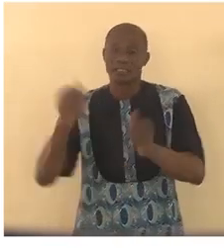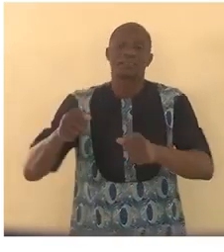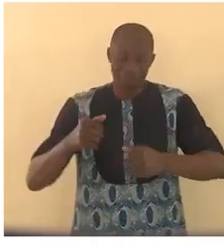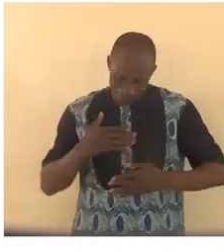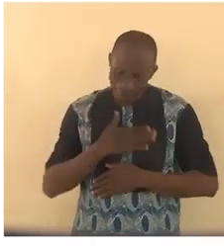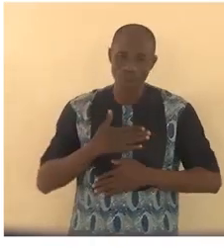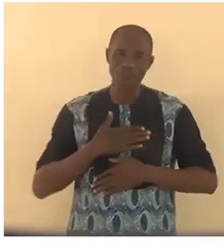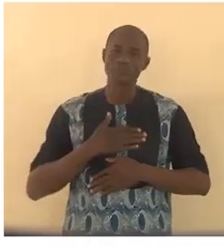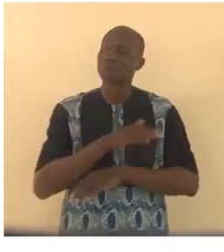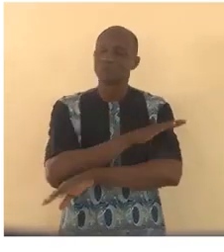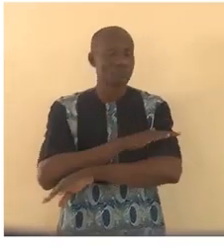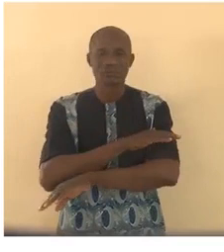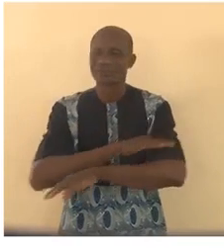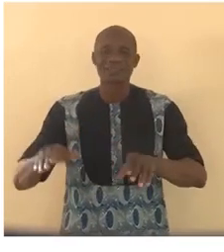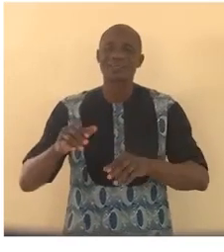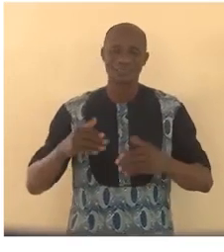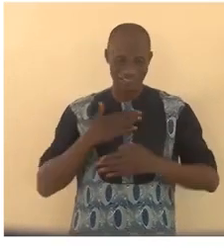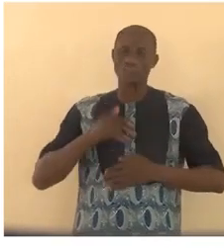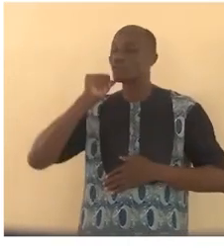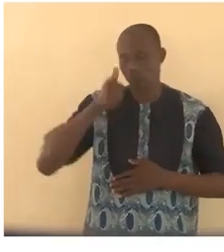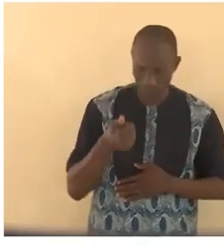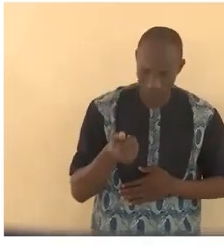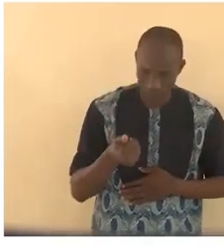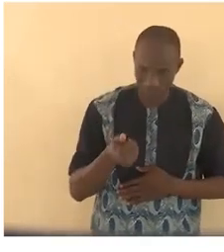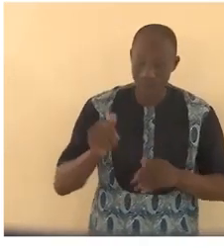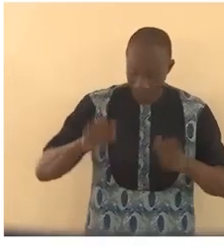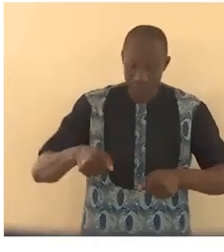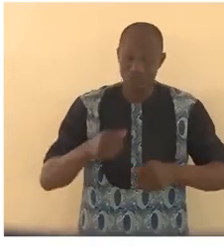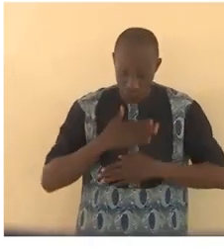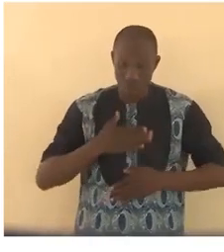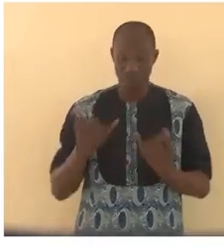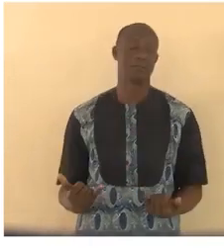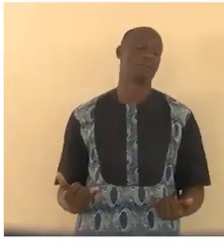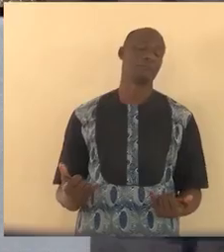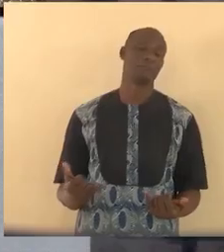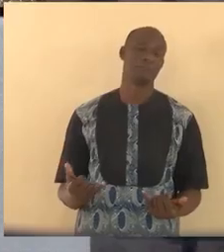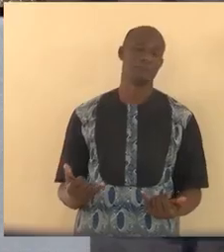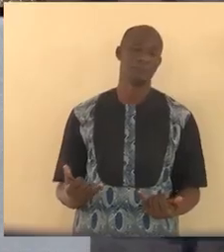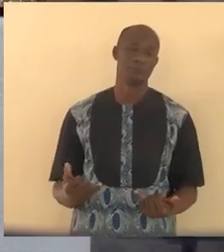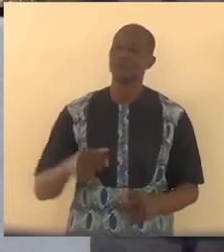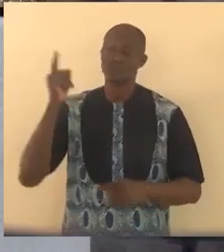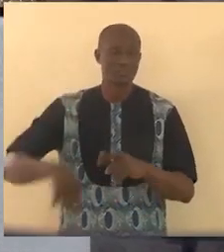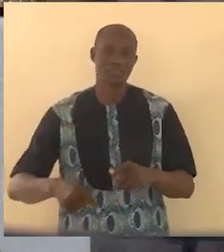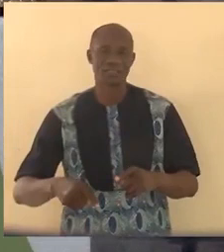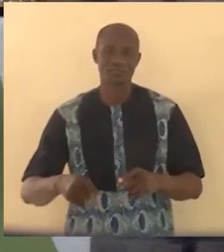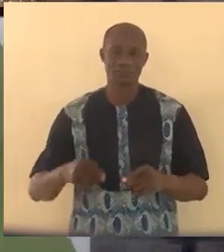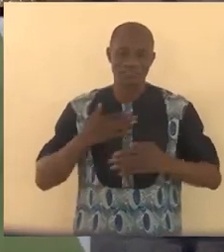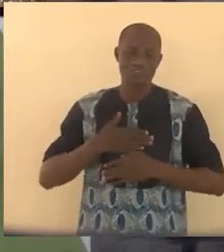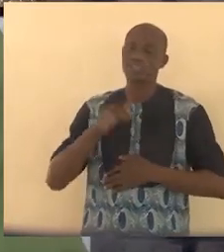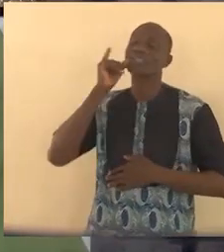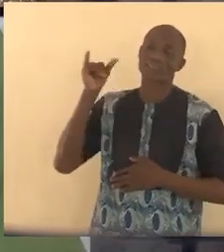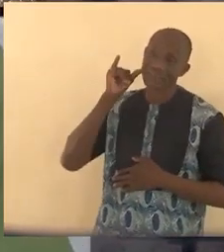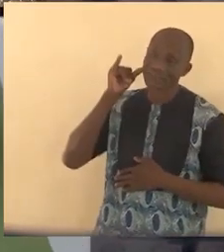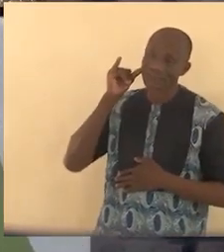can enjoy. You can't enjoy tomorrow. You can only enjoy now. You can't enjoy